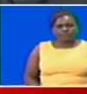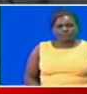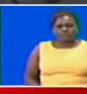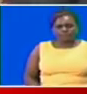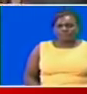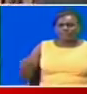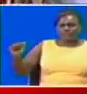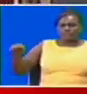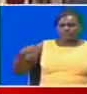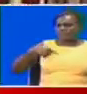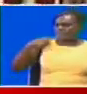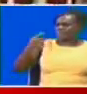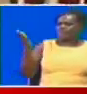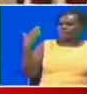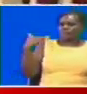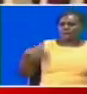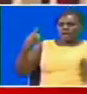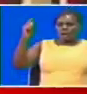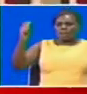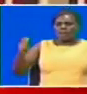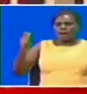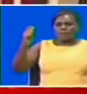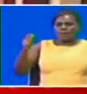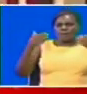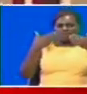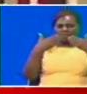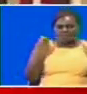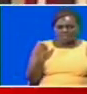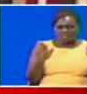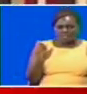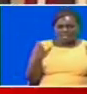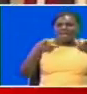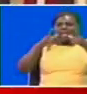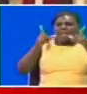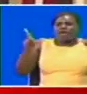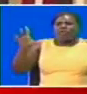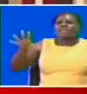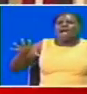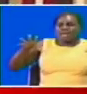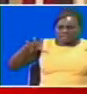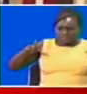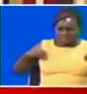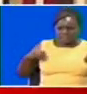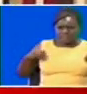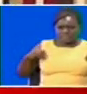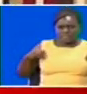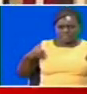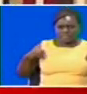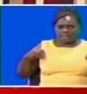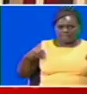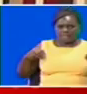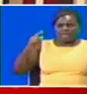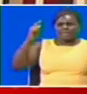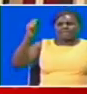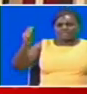Yes, I did mention that the strike has come to an end, so let me say it in the language that everyone understands. The